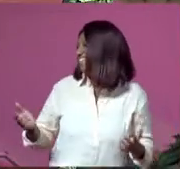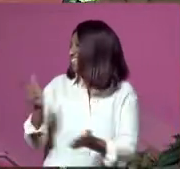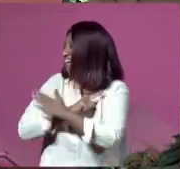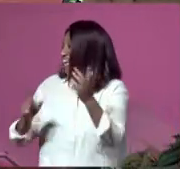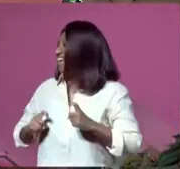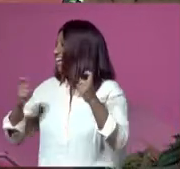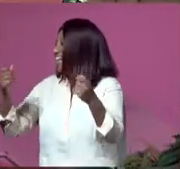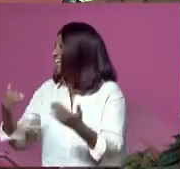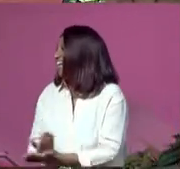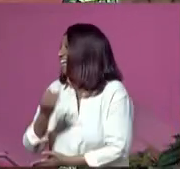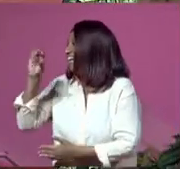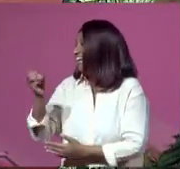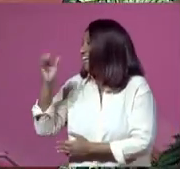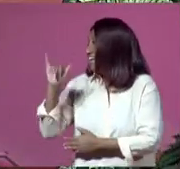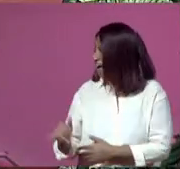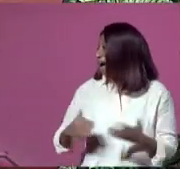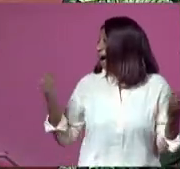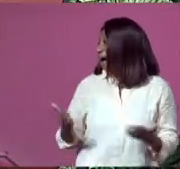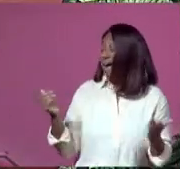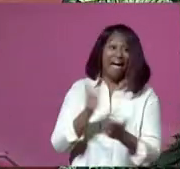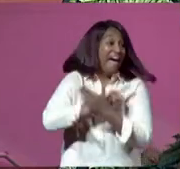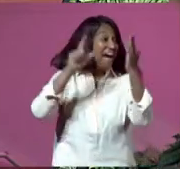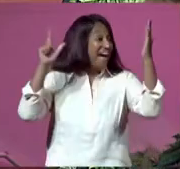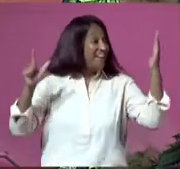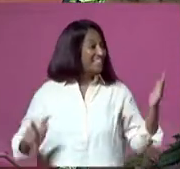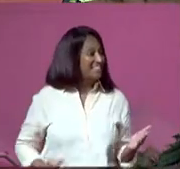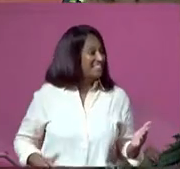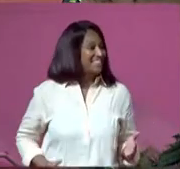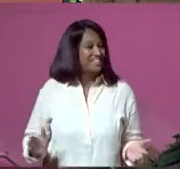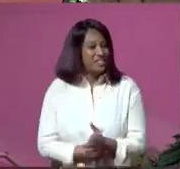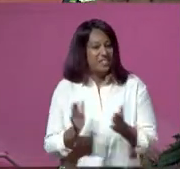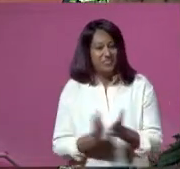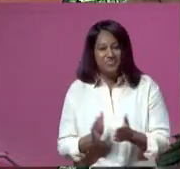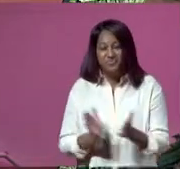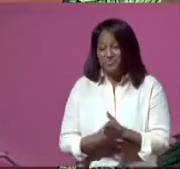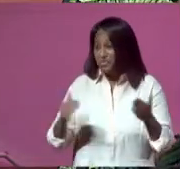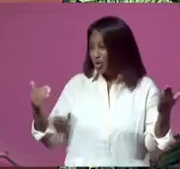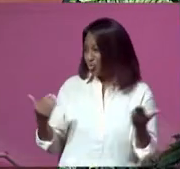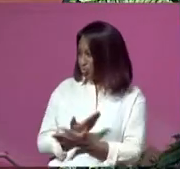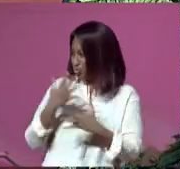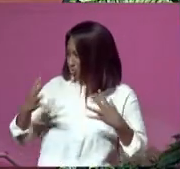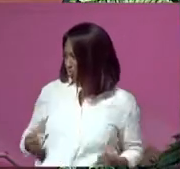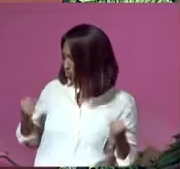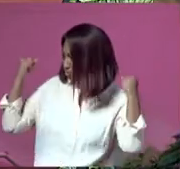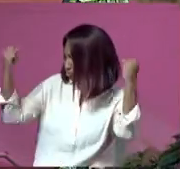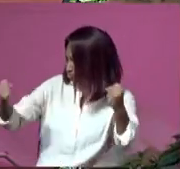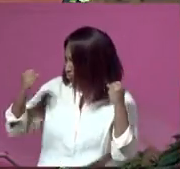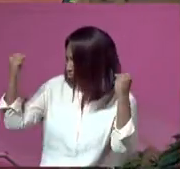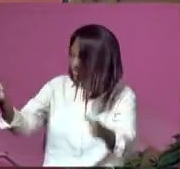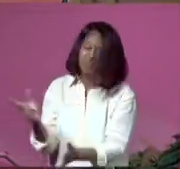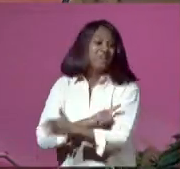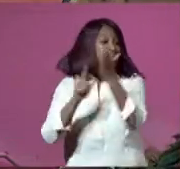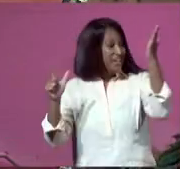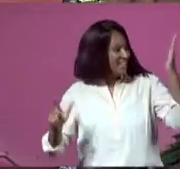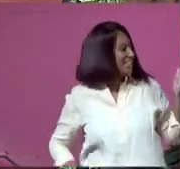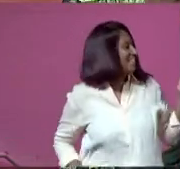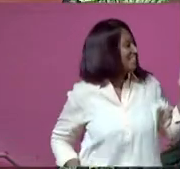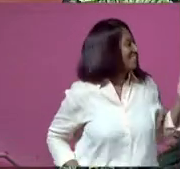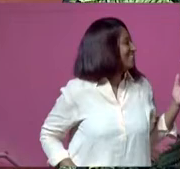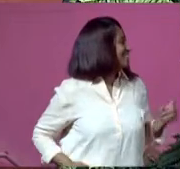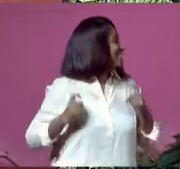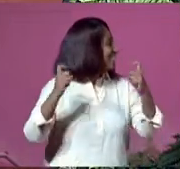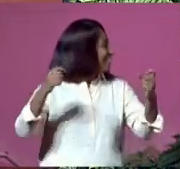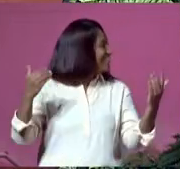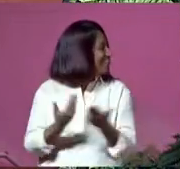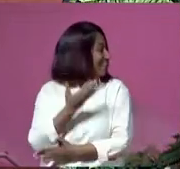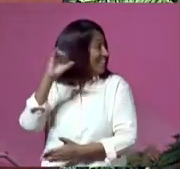new joy. Won't the Lord renew your strength? Won't the Lord renew